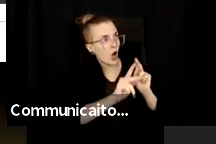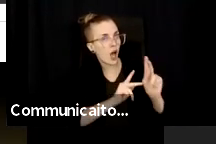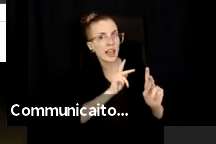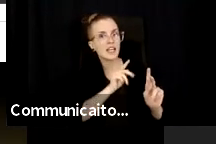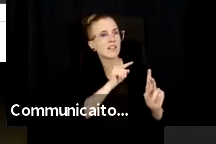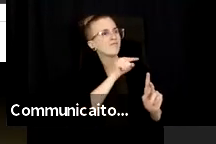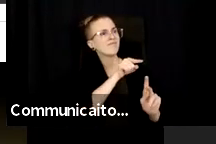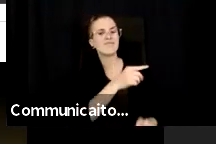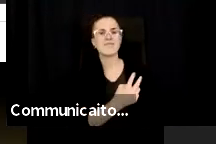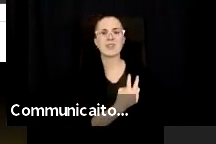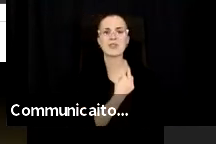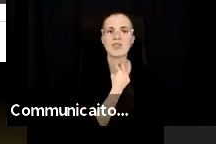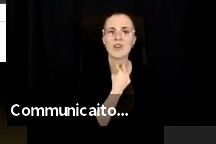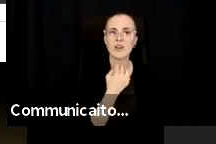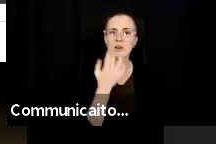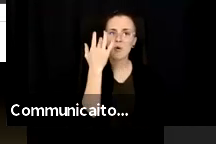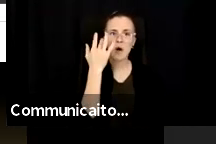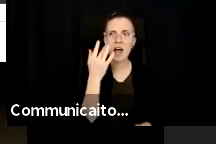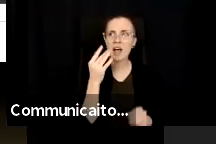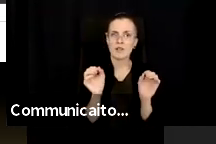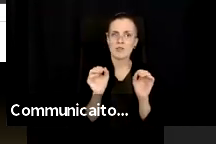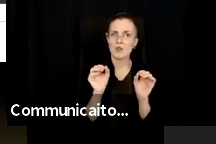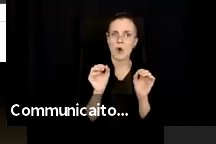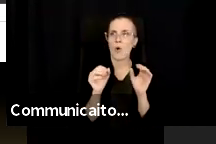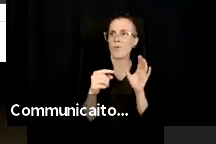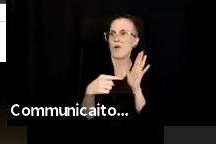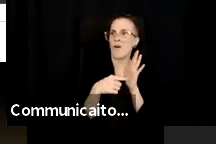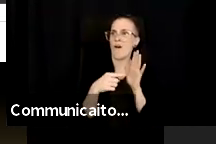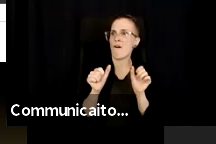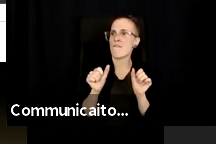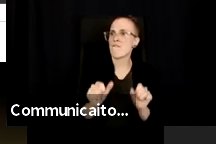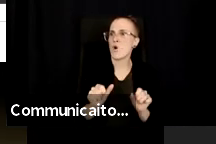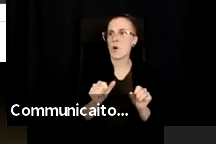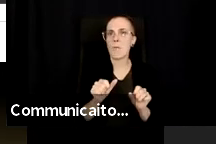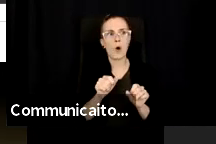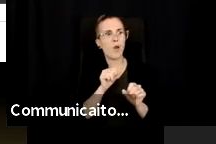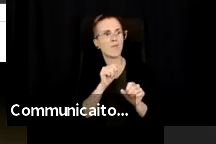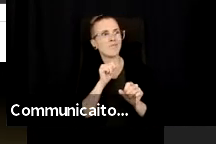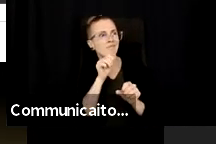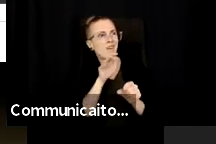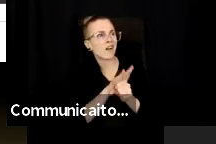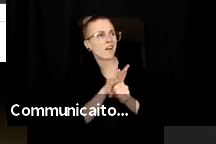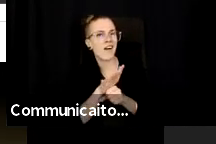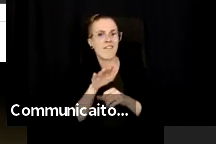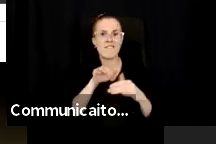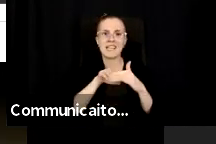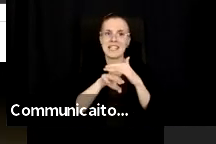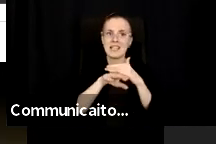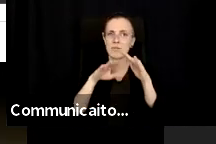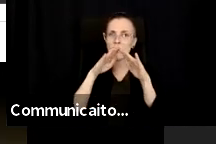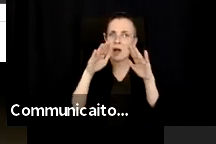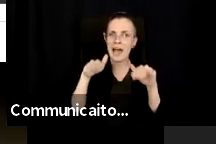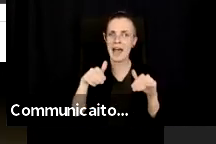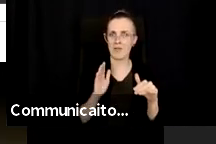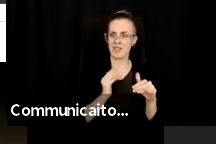affordable, accessible housing in our communities. We have work to do.